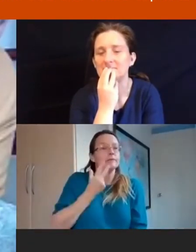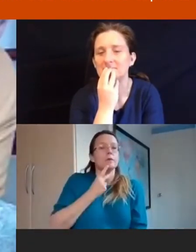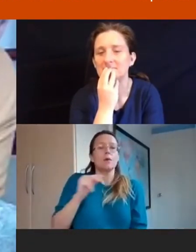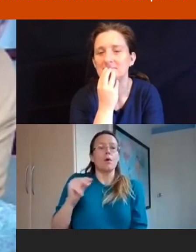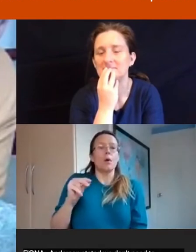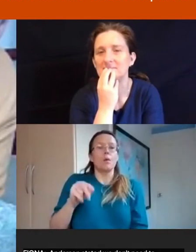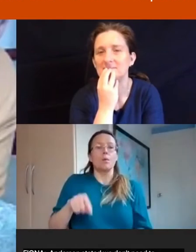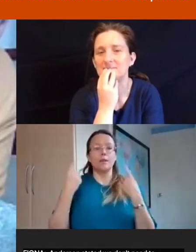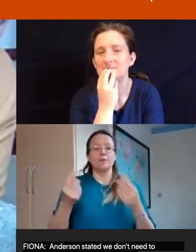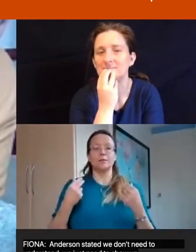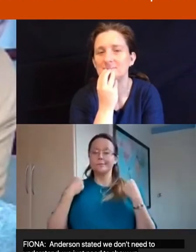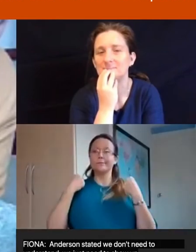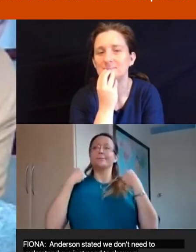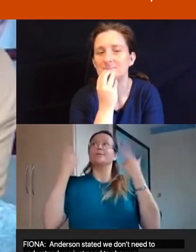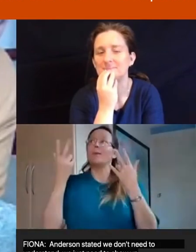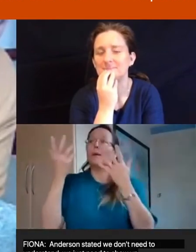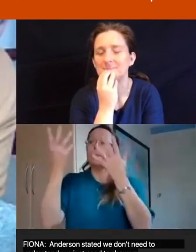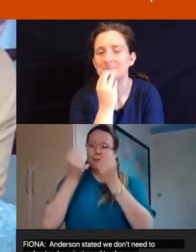now.